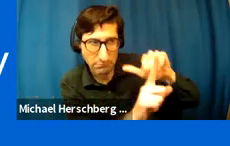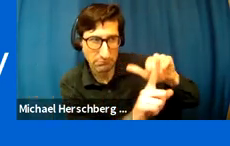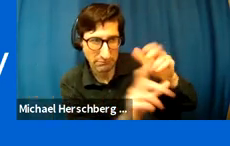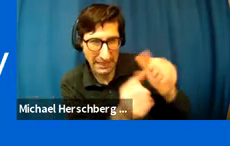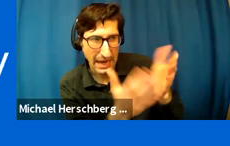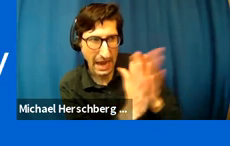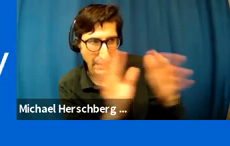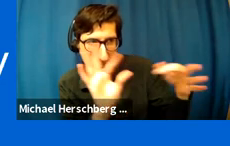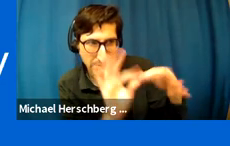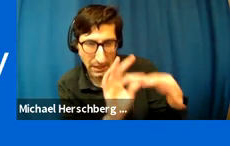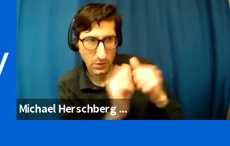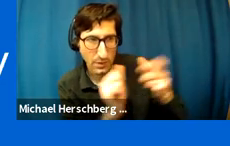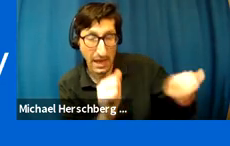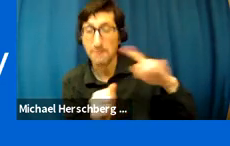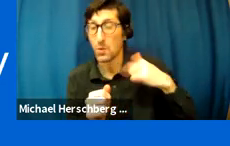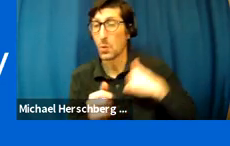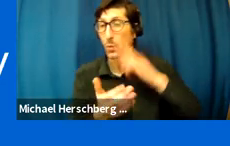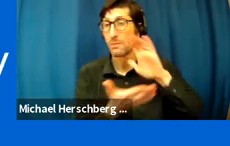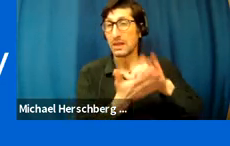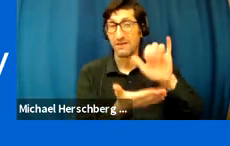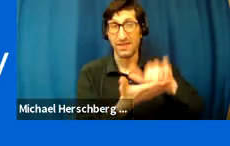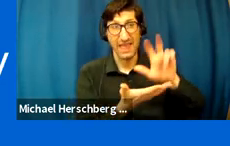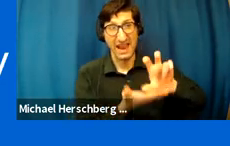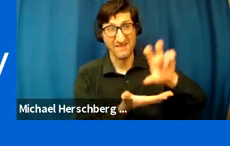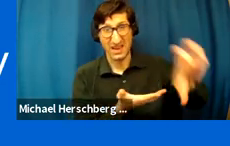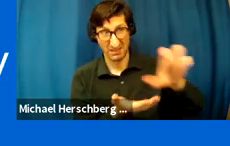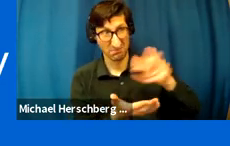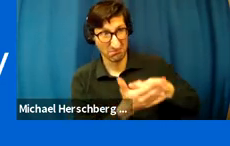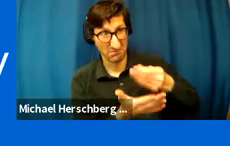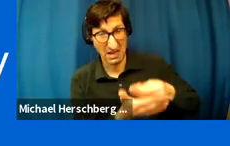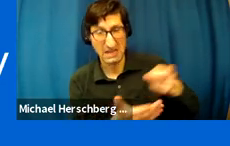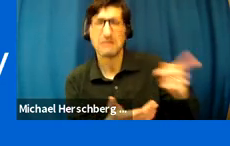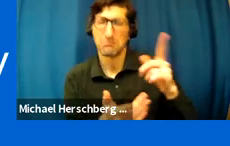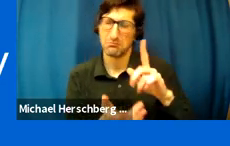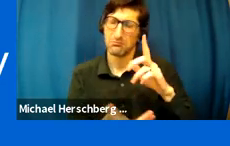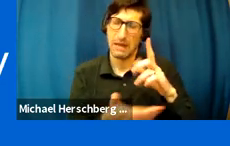And we believe that this investment is an important step to ensuring that this is possible.